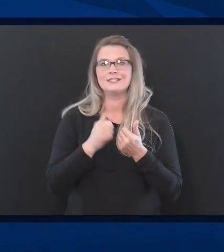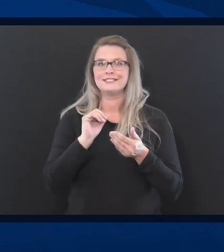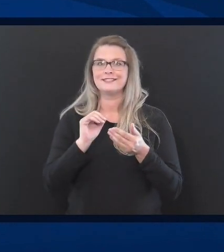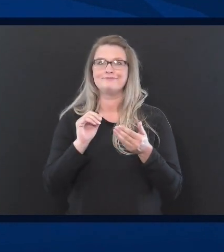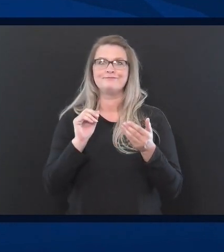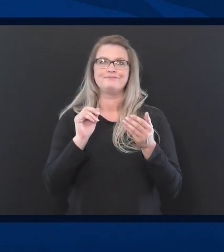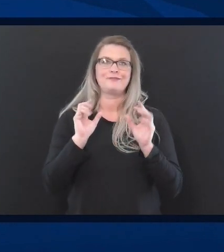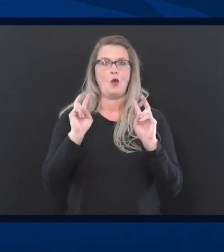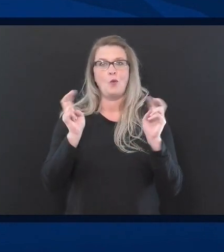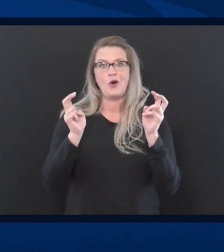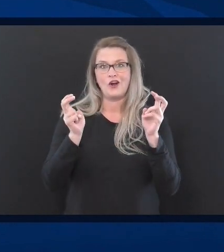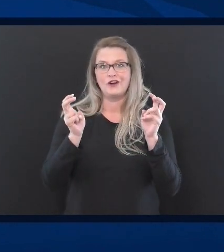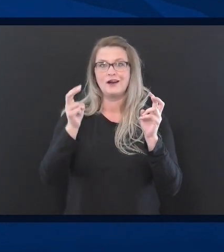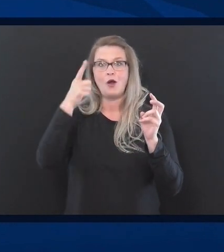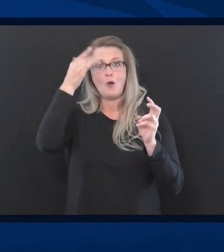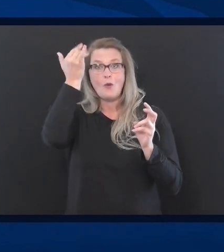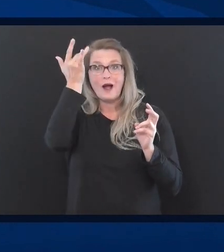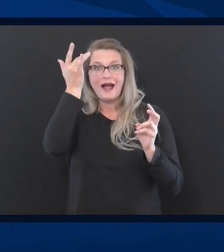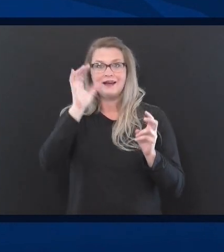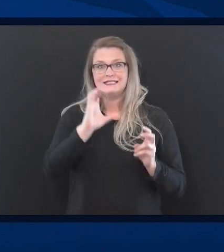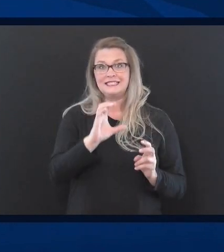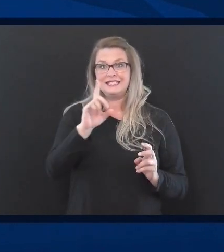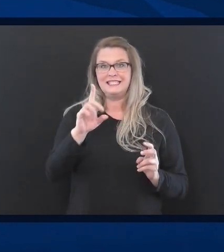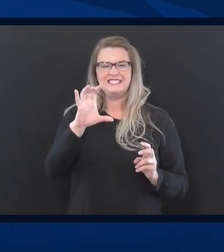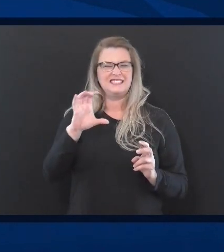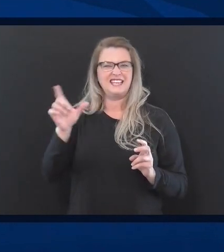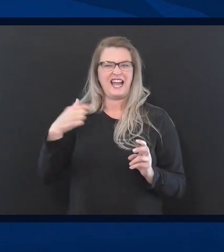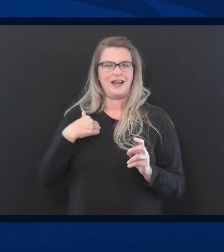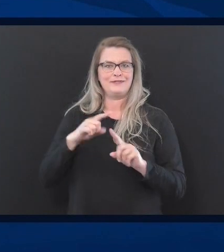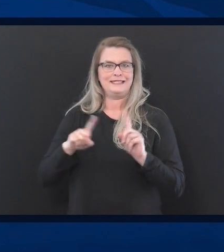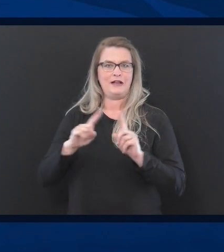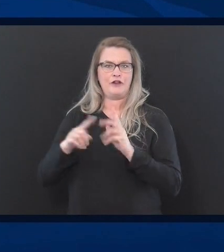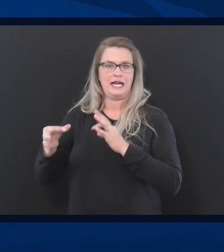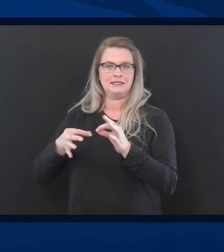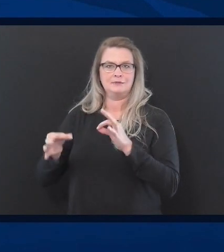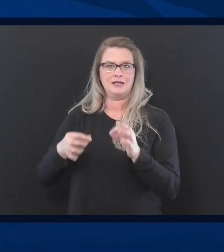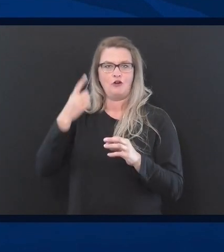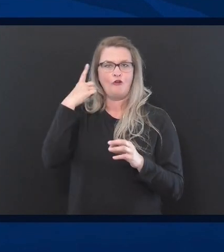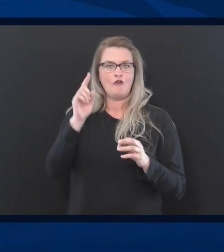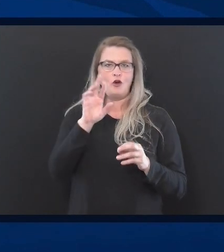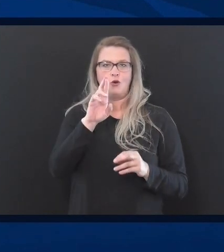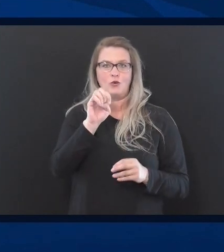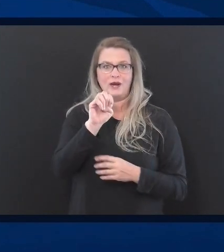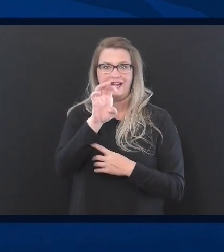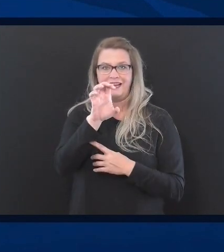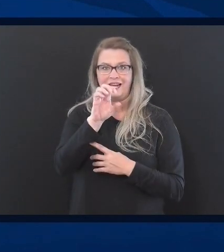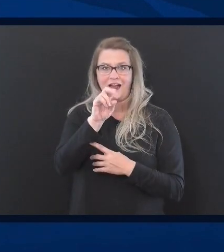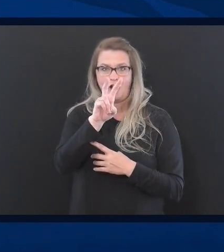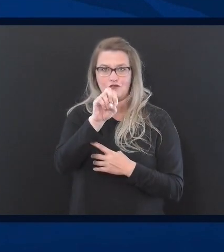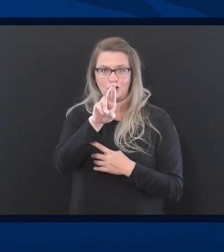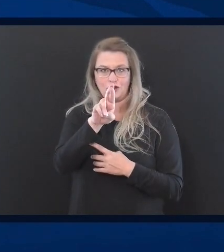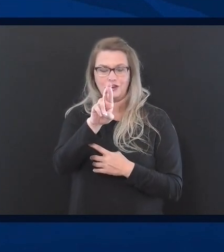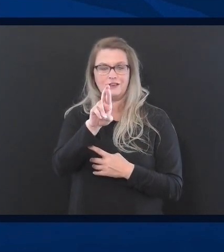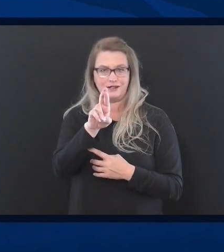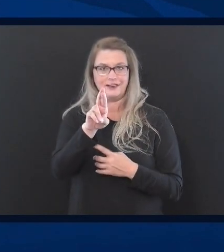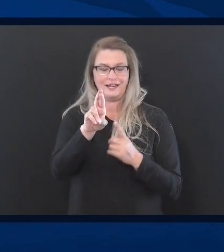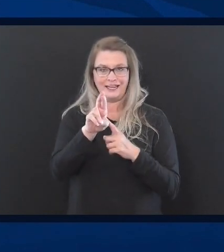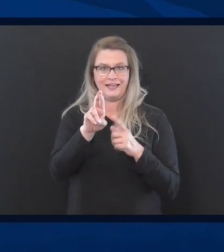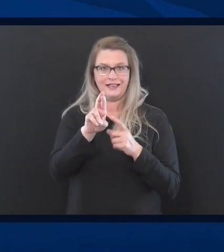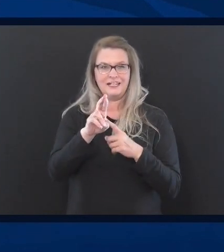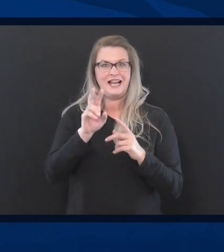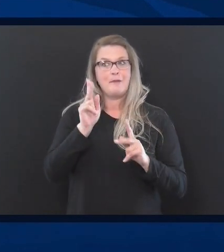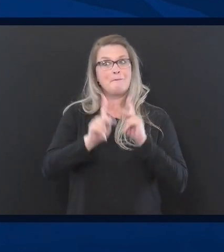definition. CDC has come up with its own definition. This is people that have left follow-up by the county